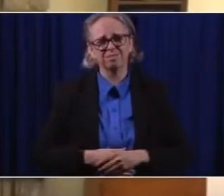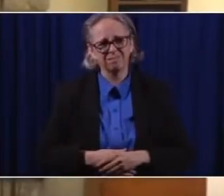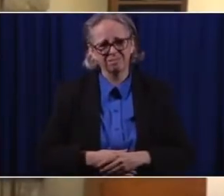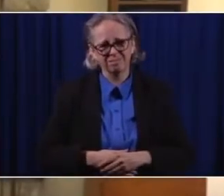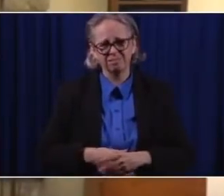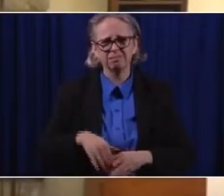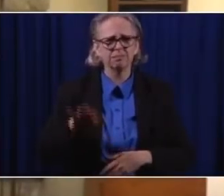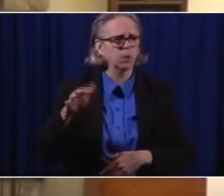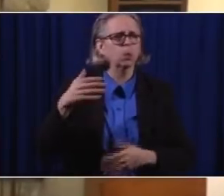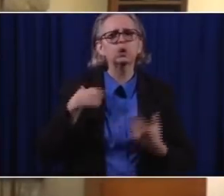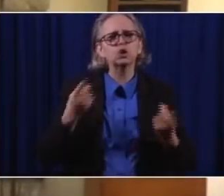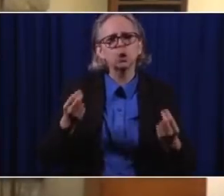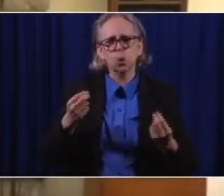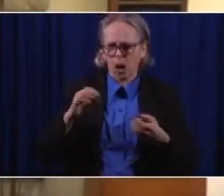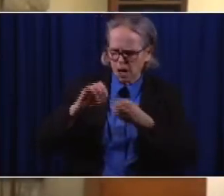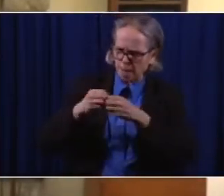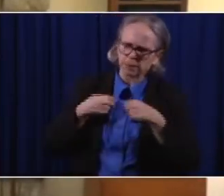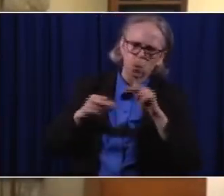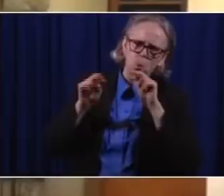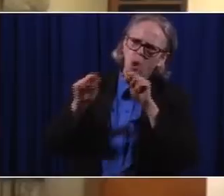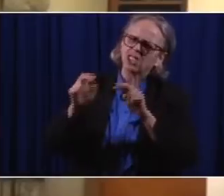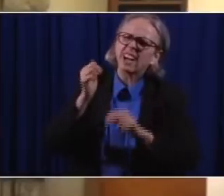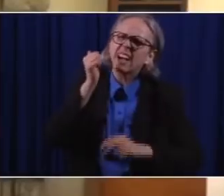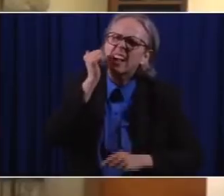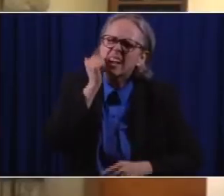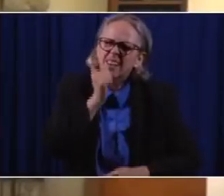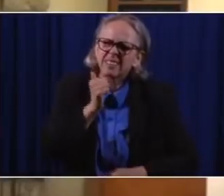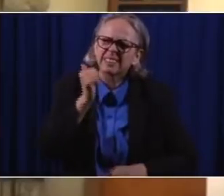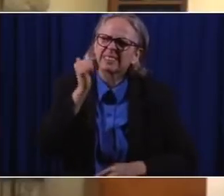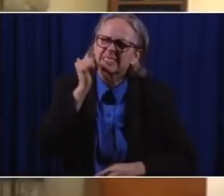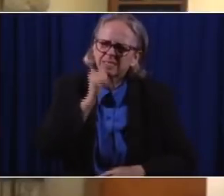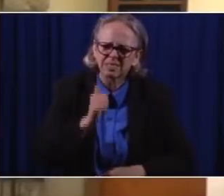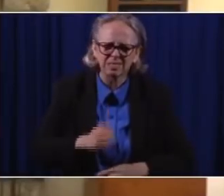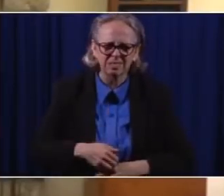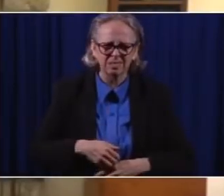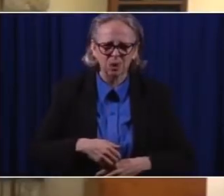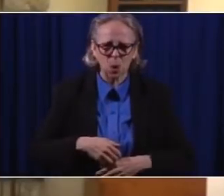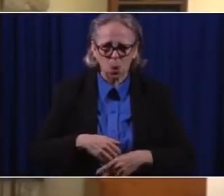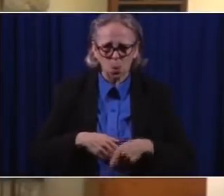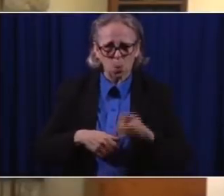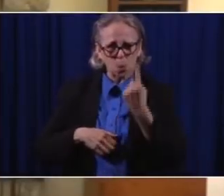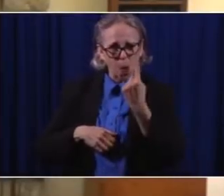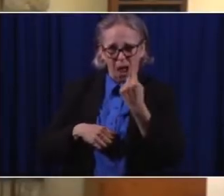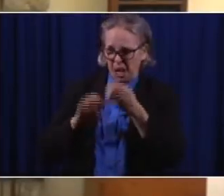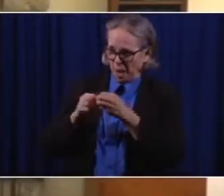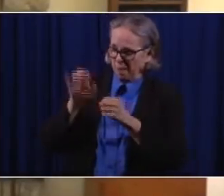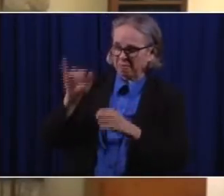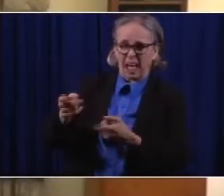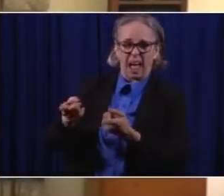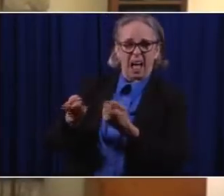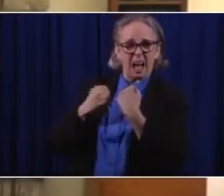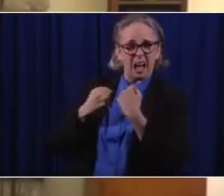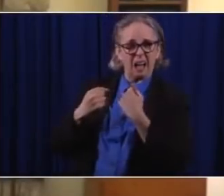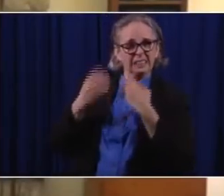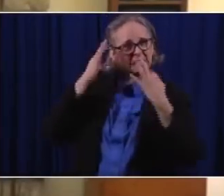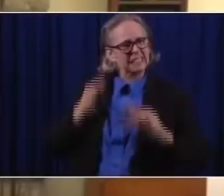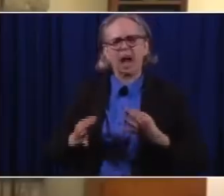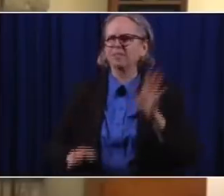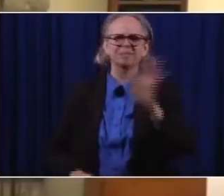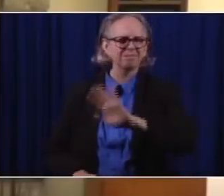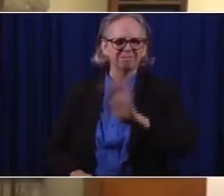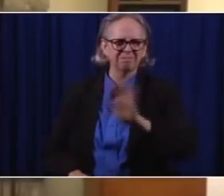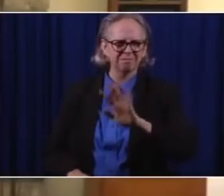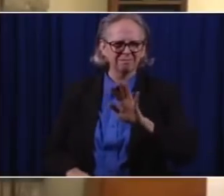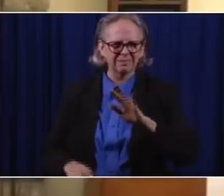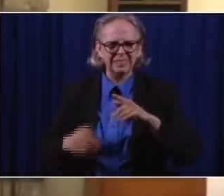it's a totality of all the circumstances. It's not just one number or two numbers. We look at multiple numbers, and